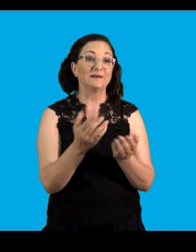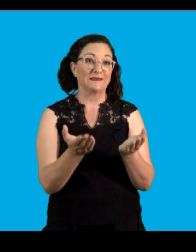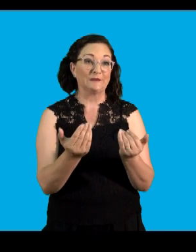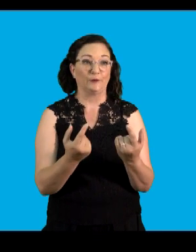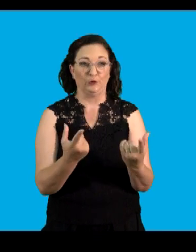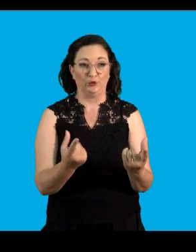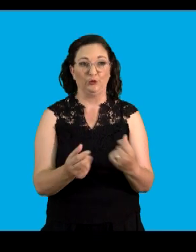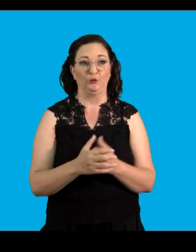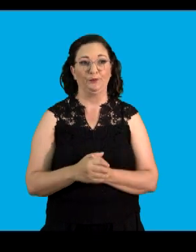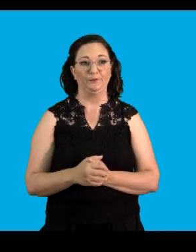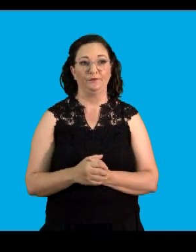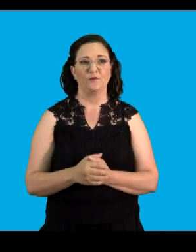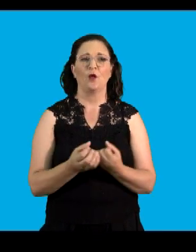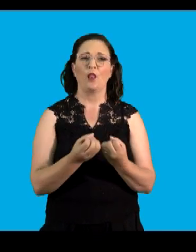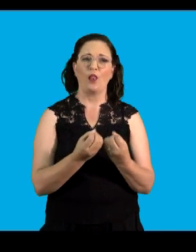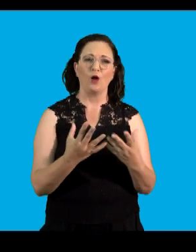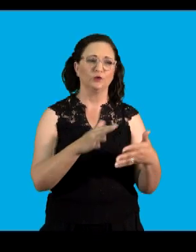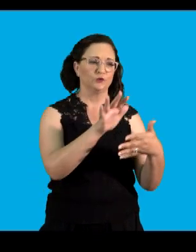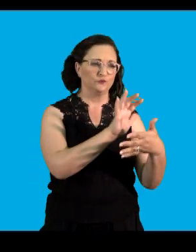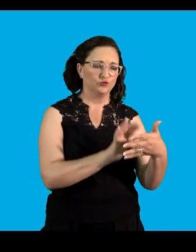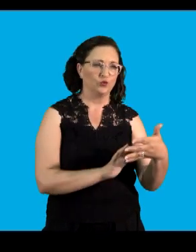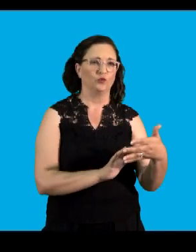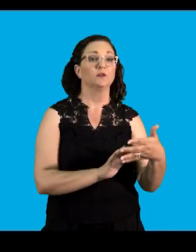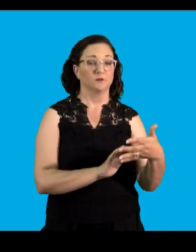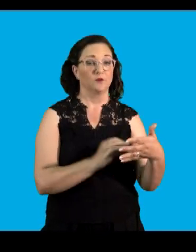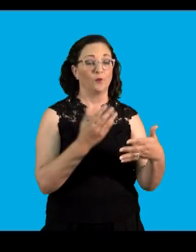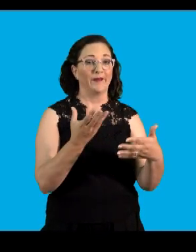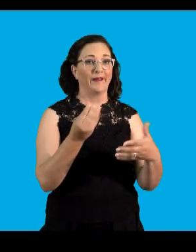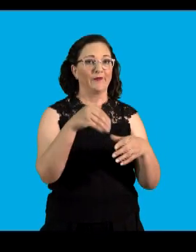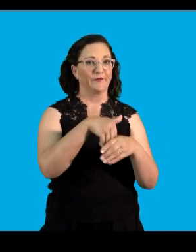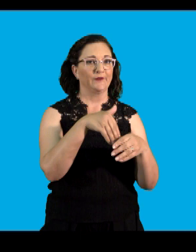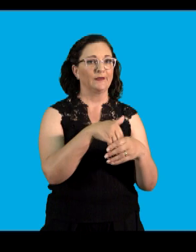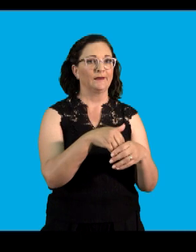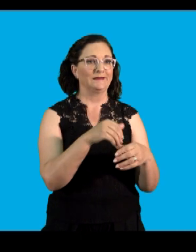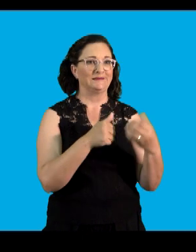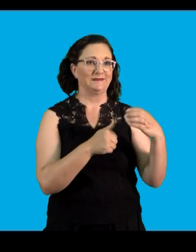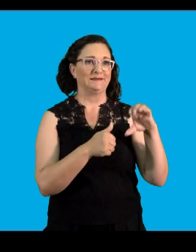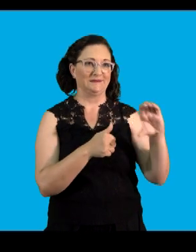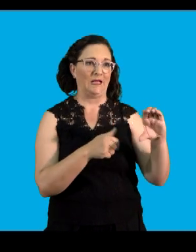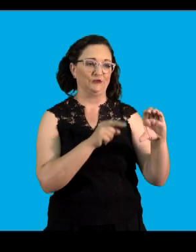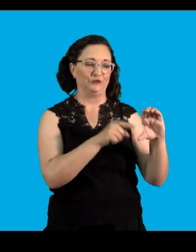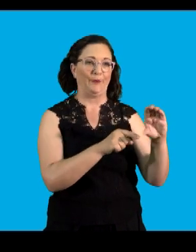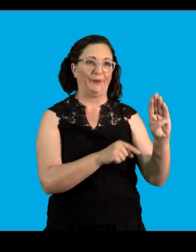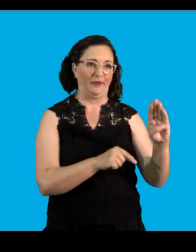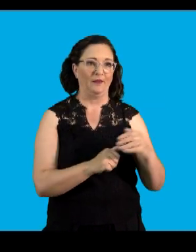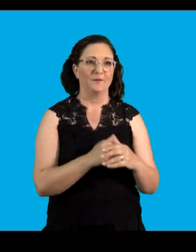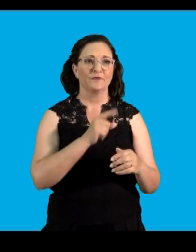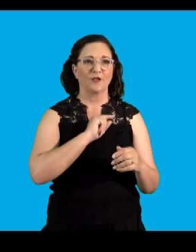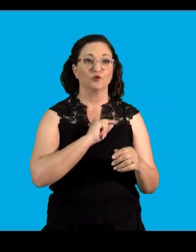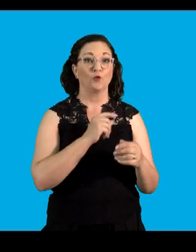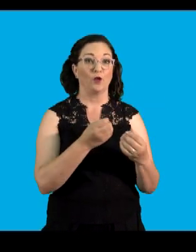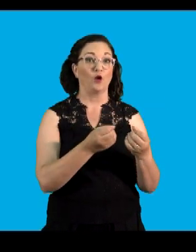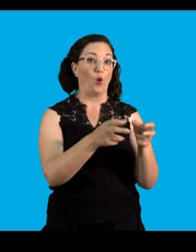So you have a lot of scenarios or source-based questions in this section. Hence, I spoke about quoting.